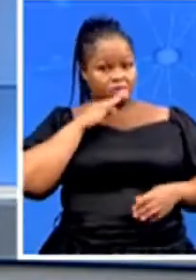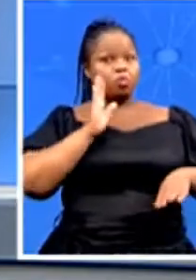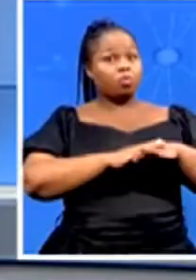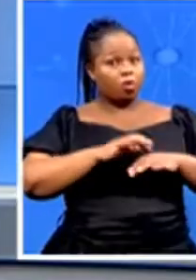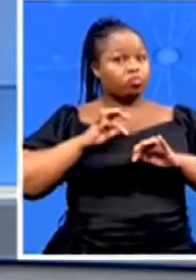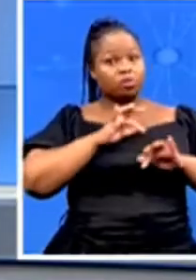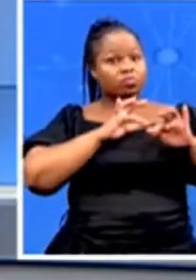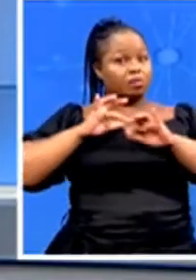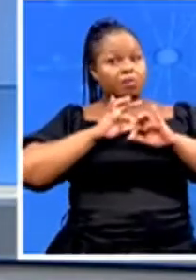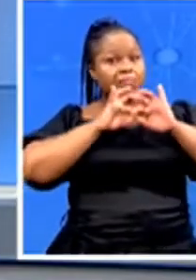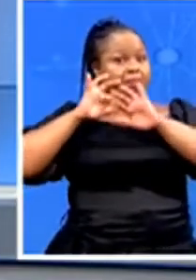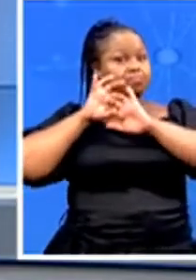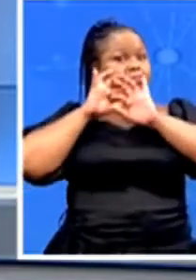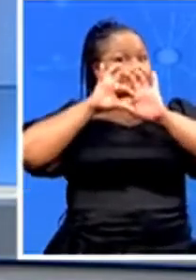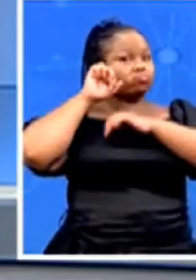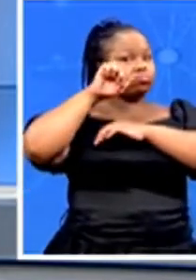reasons?